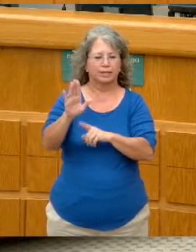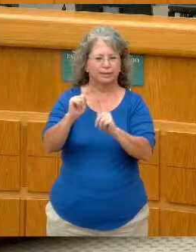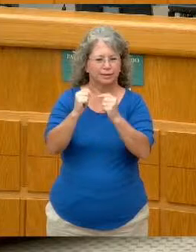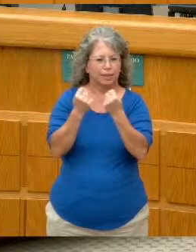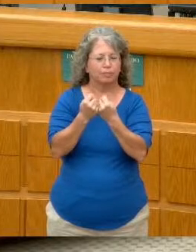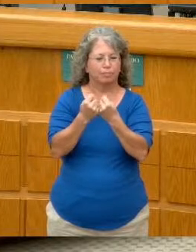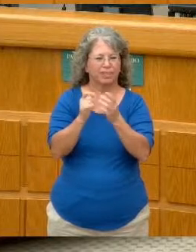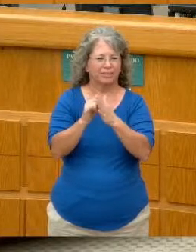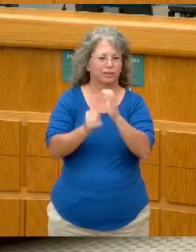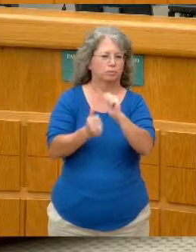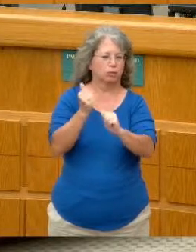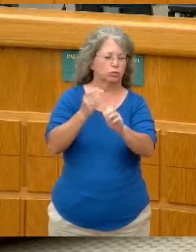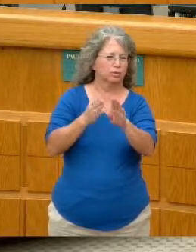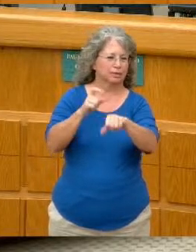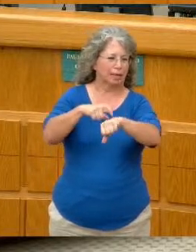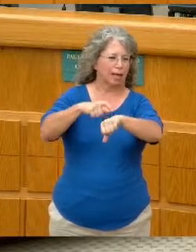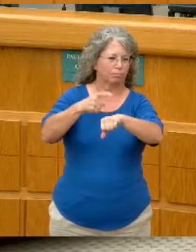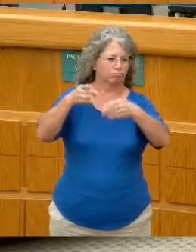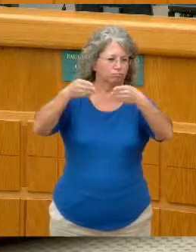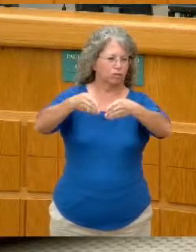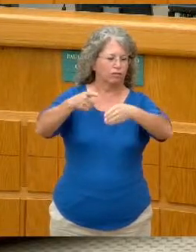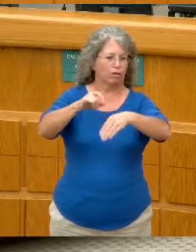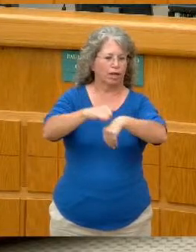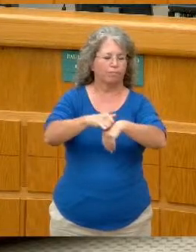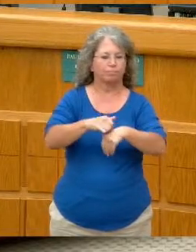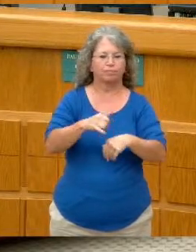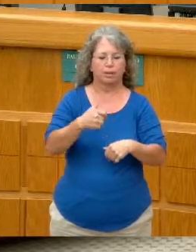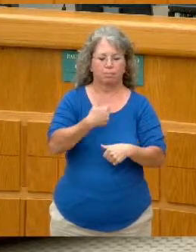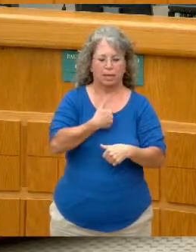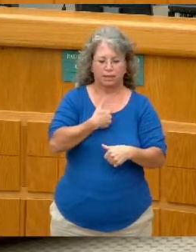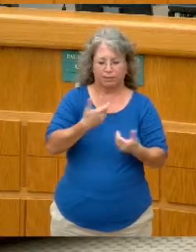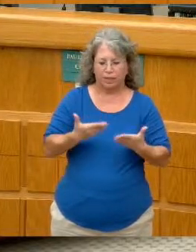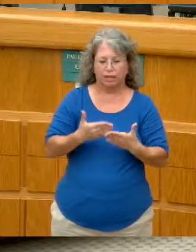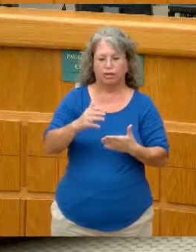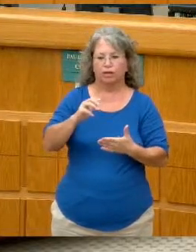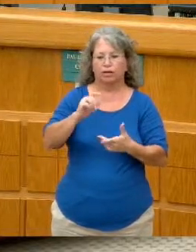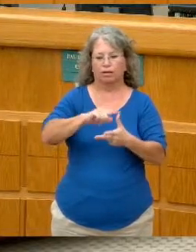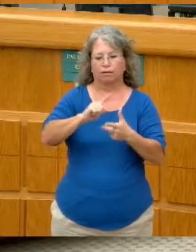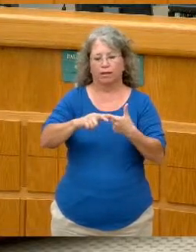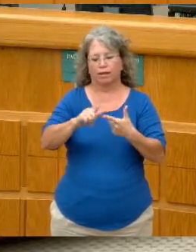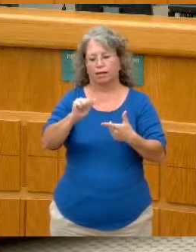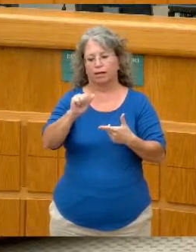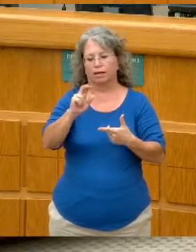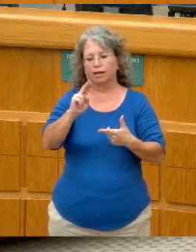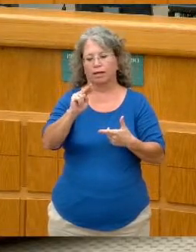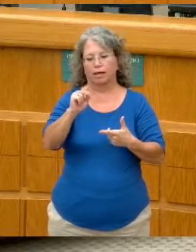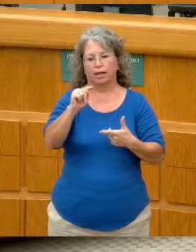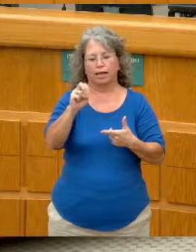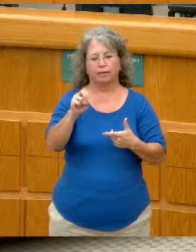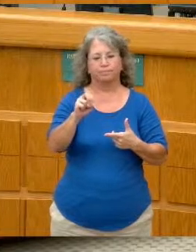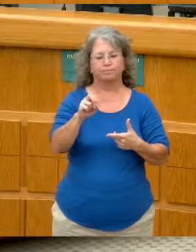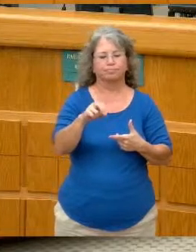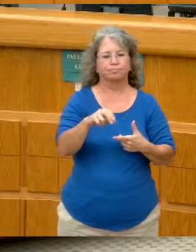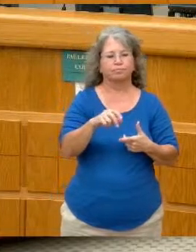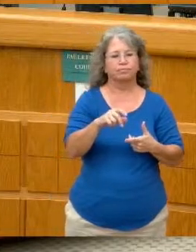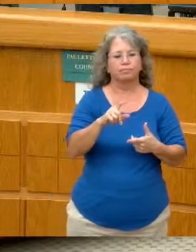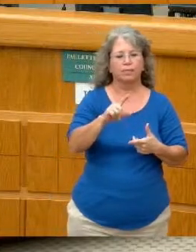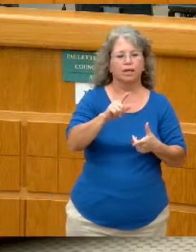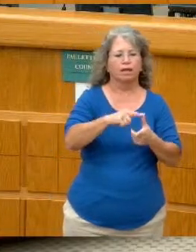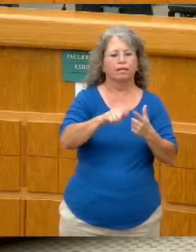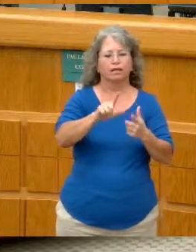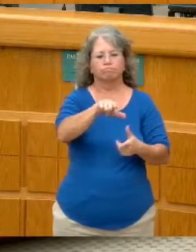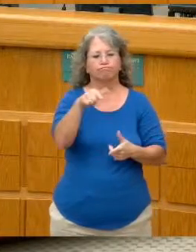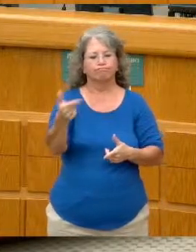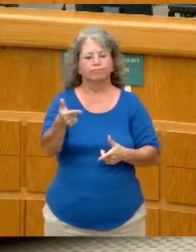and then we're going to turn the attention over to Dr. Bird, who will be here remotely today. He won't be in person, but he'll be WebExing